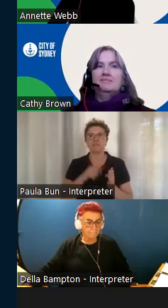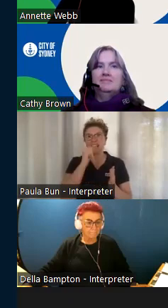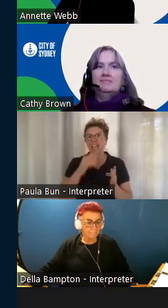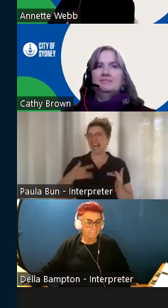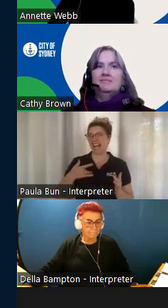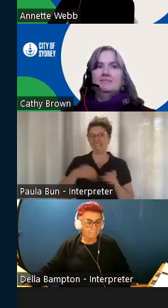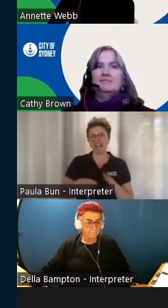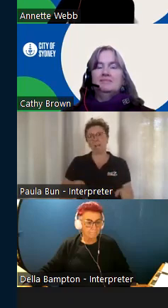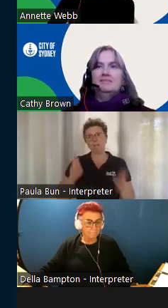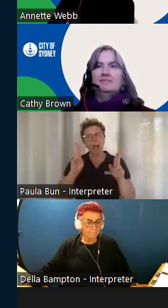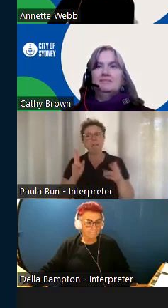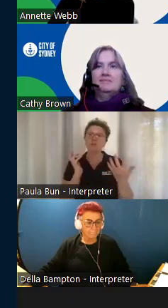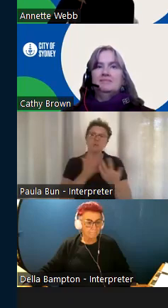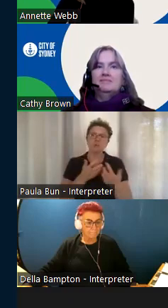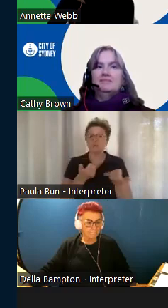an apartment for